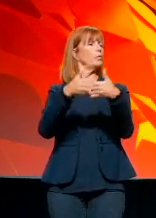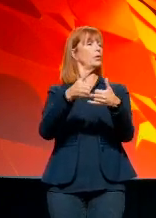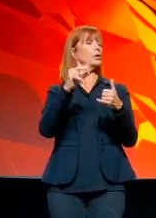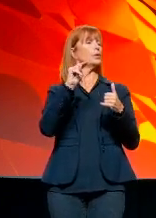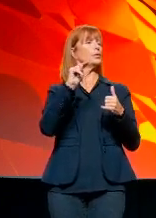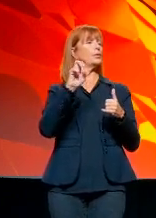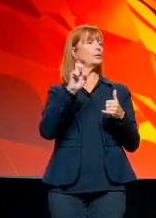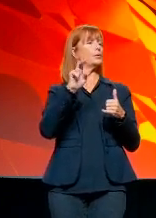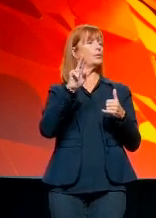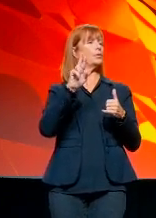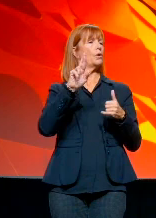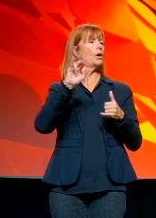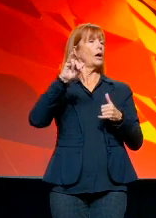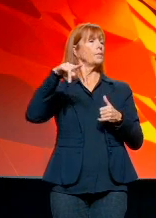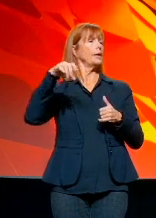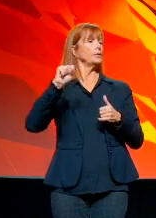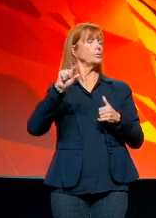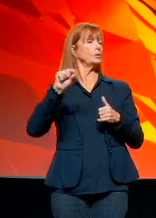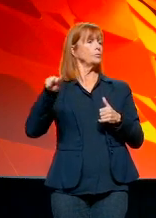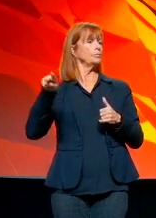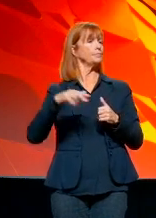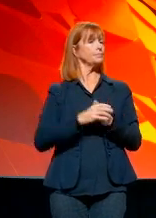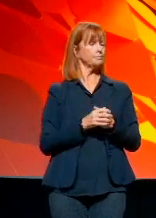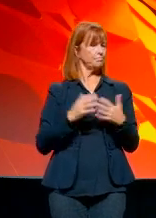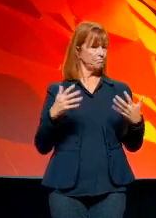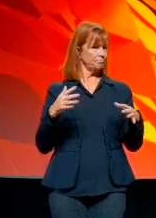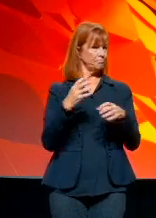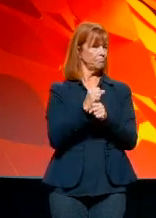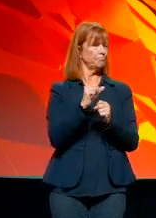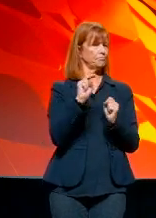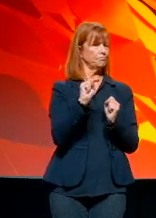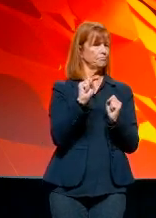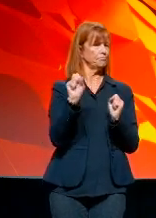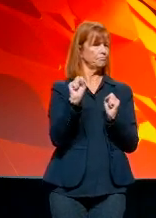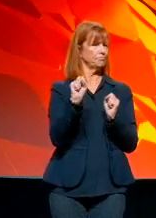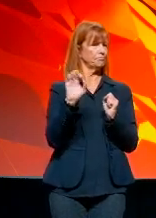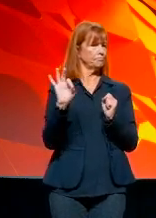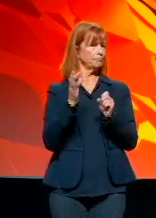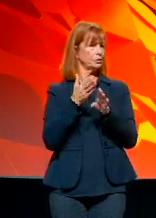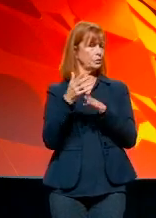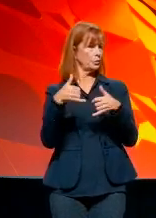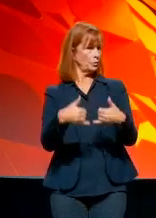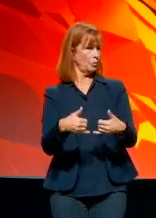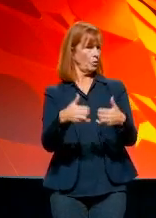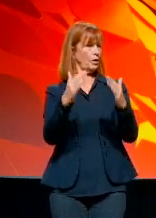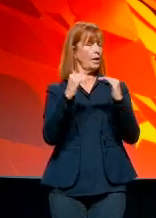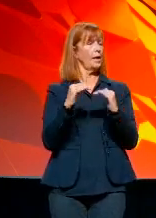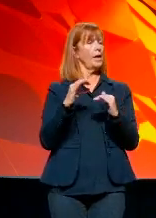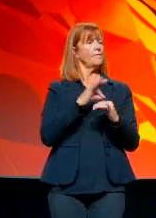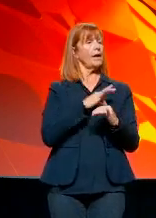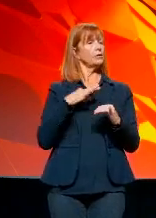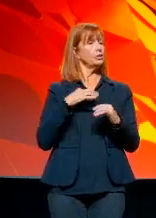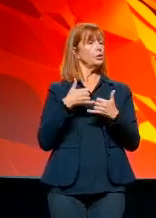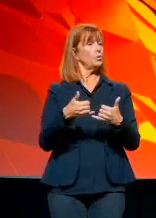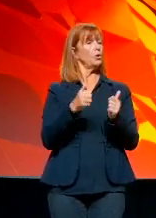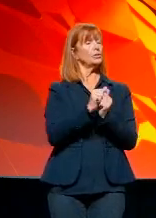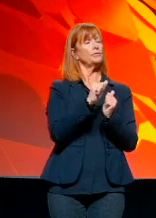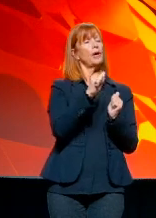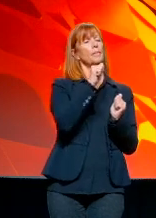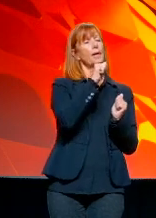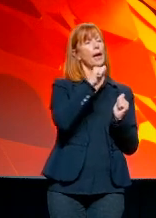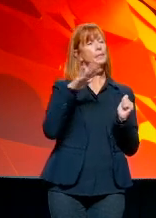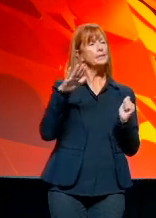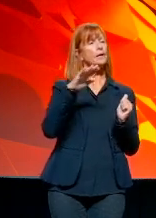in 2022. He has received the NSF Career Award, as well as faculty awards from Amazon, JP